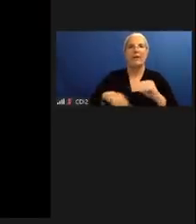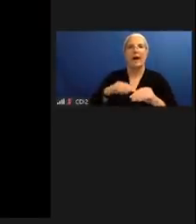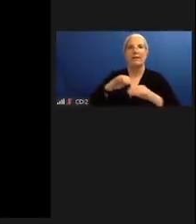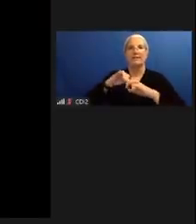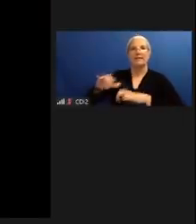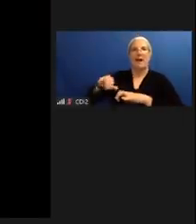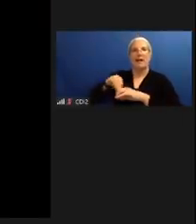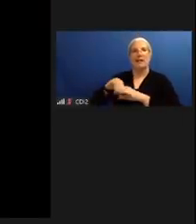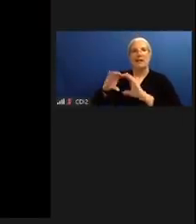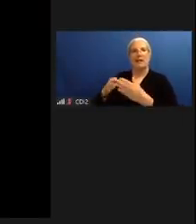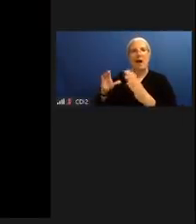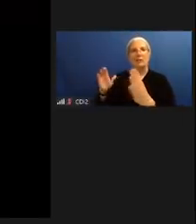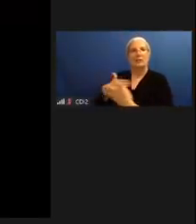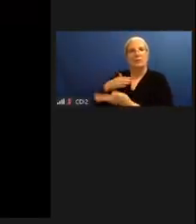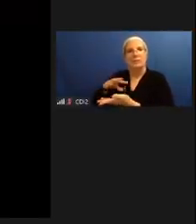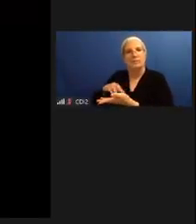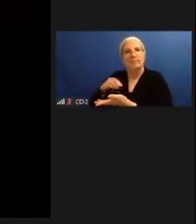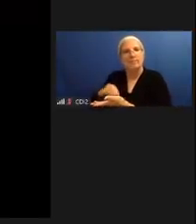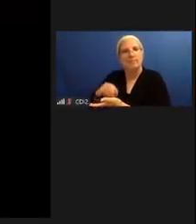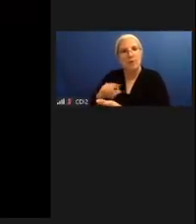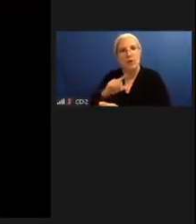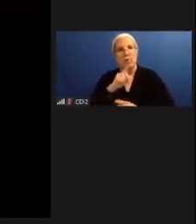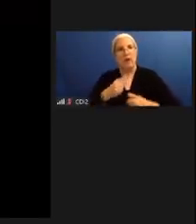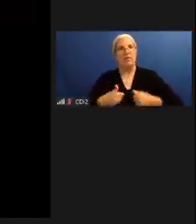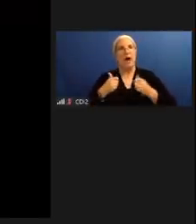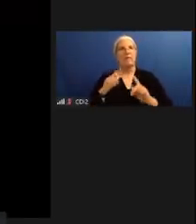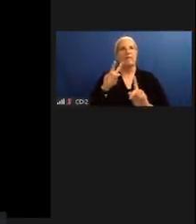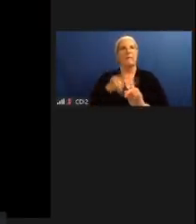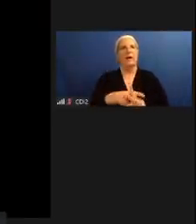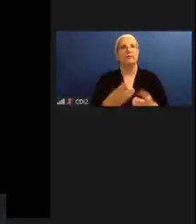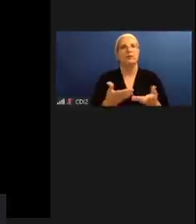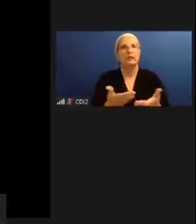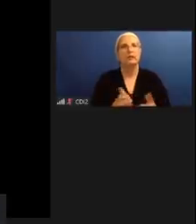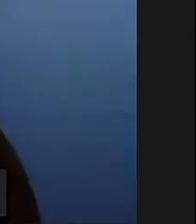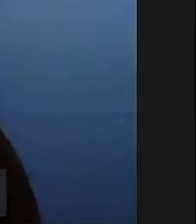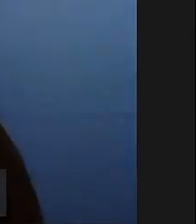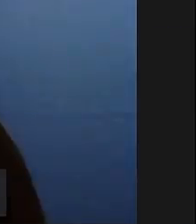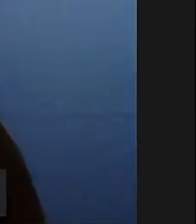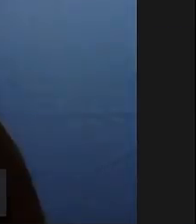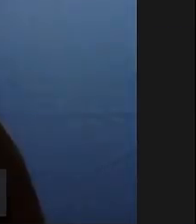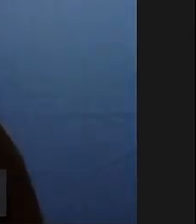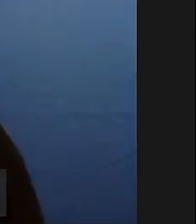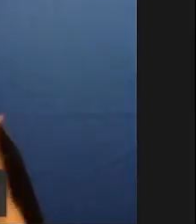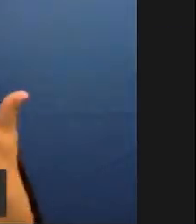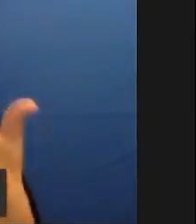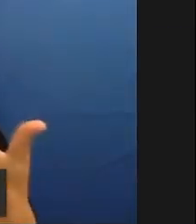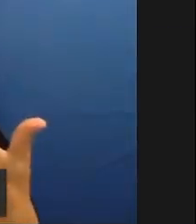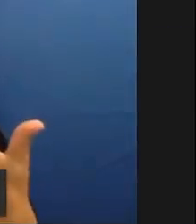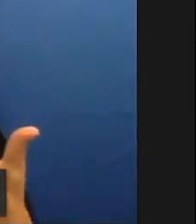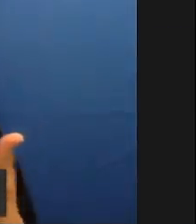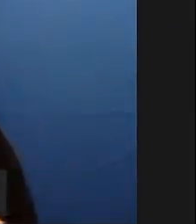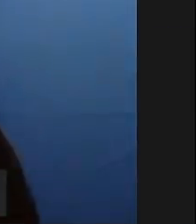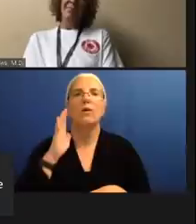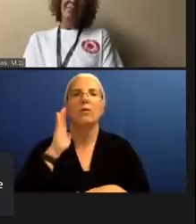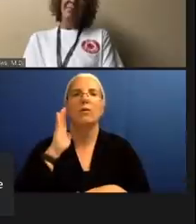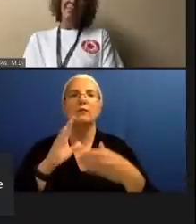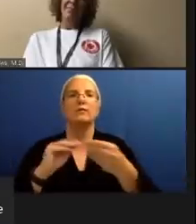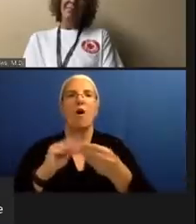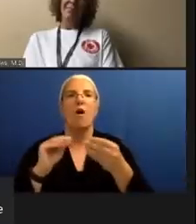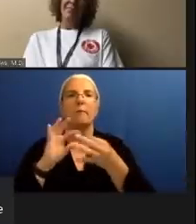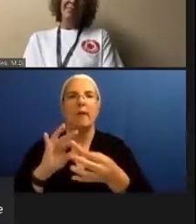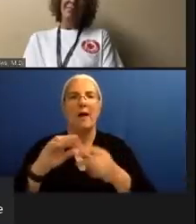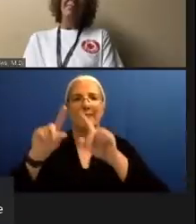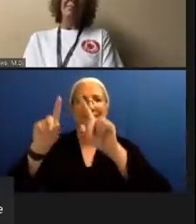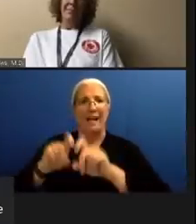Well, let's go back to that testing process that you were walking us through. Once you have gone through that process of